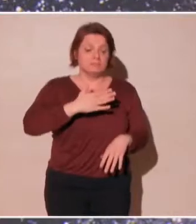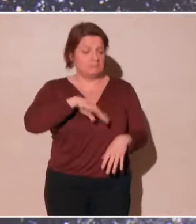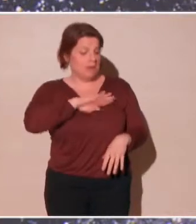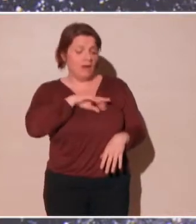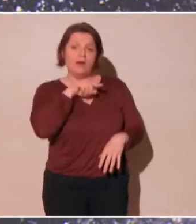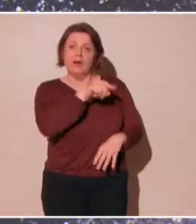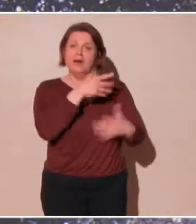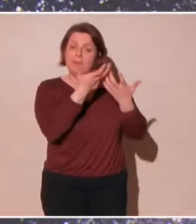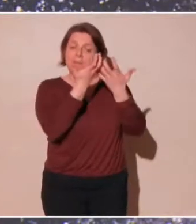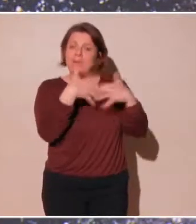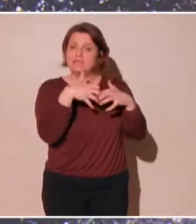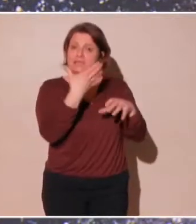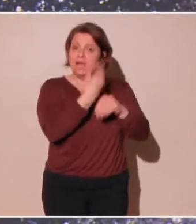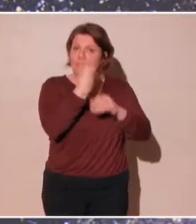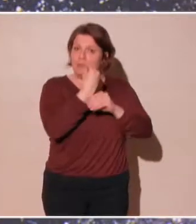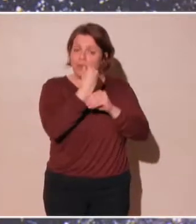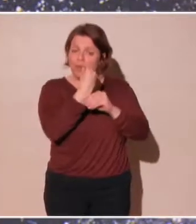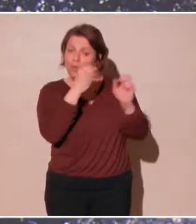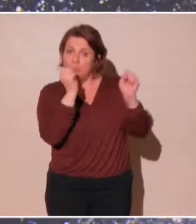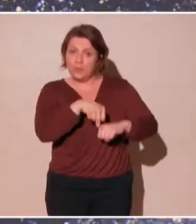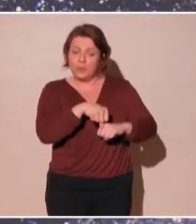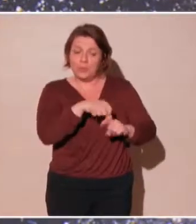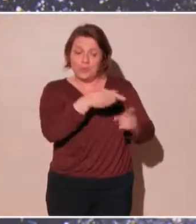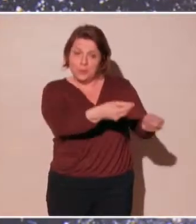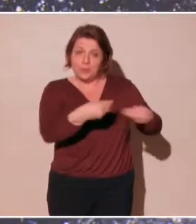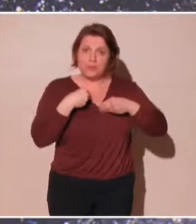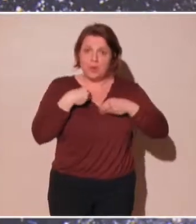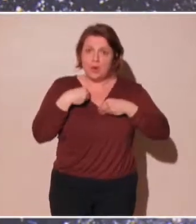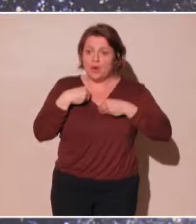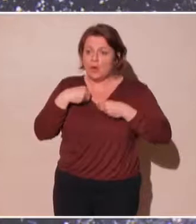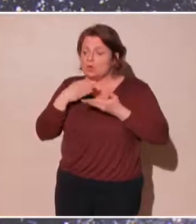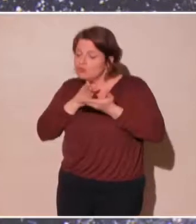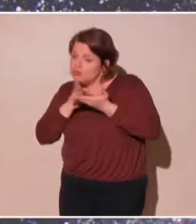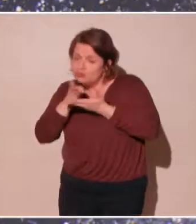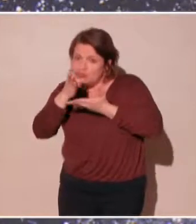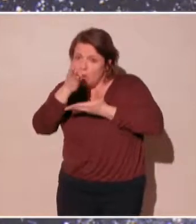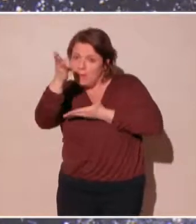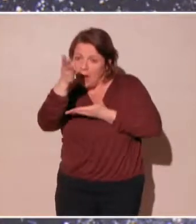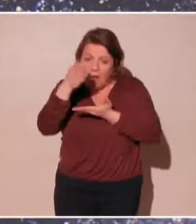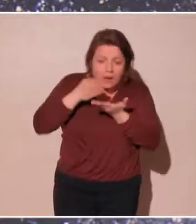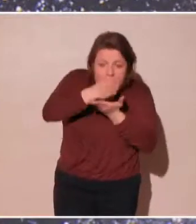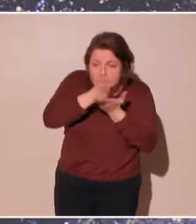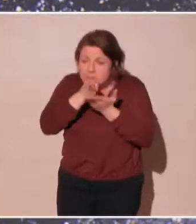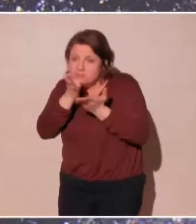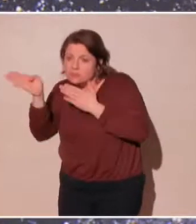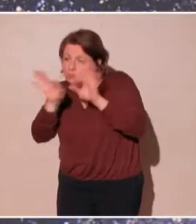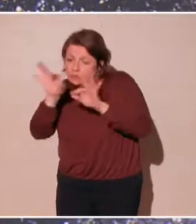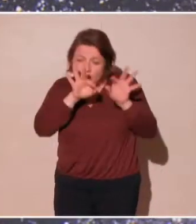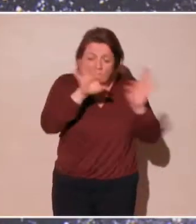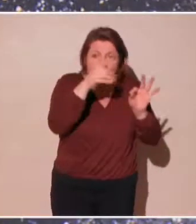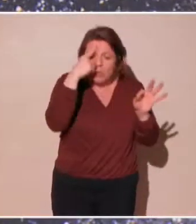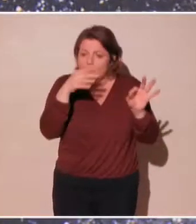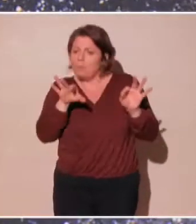use machines to perhaps get there faster and get off the